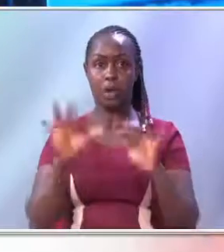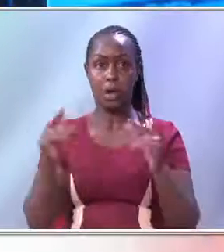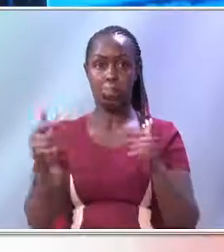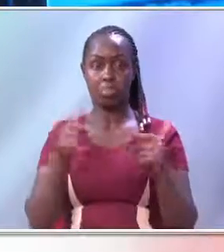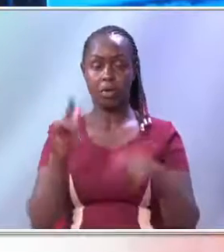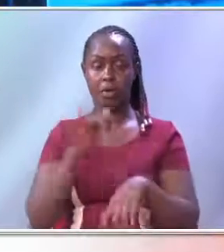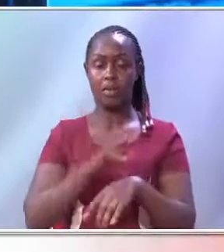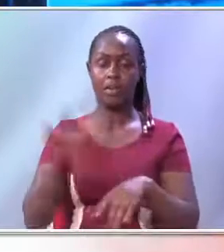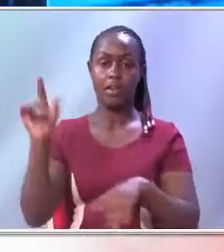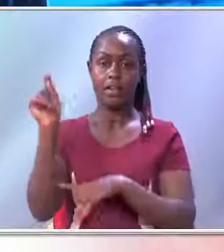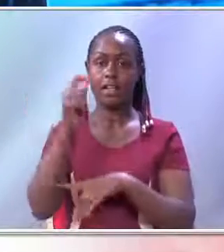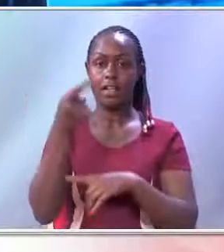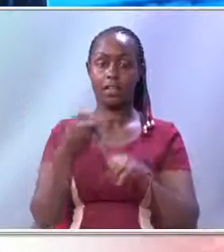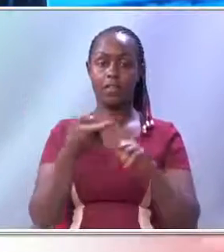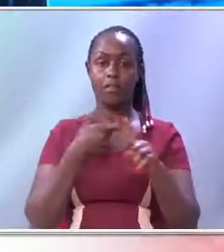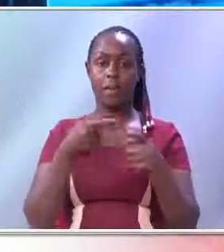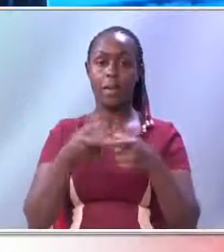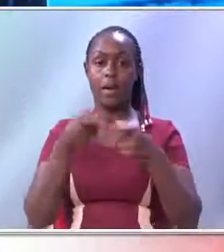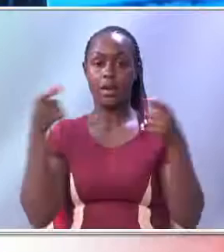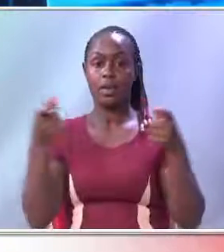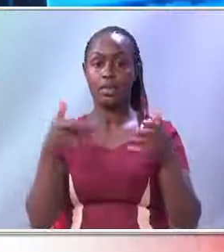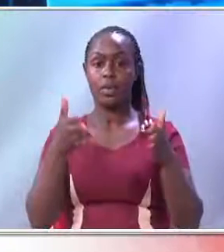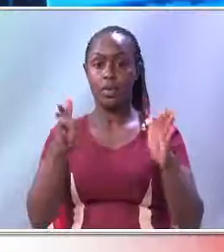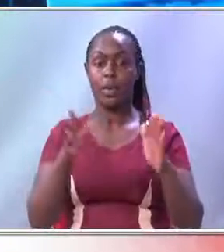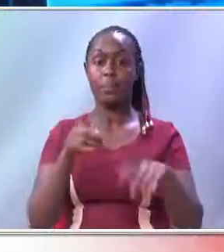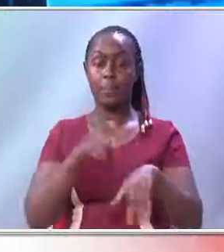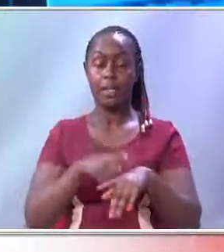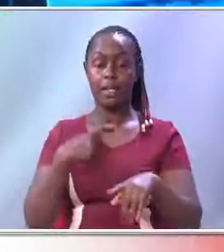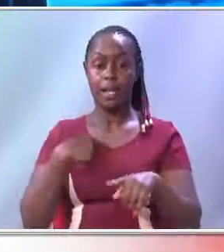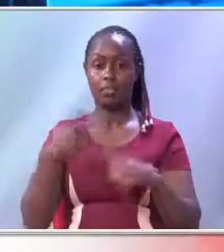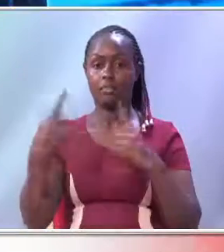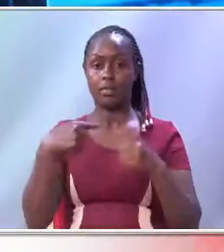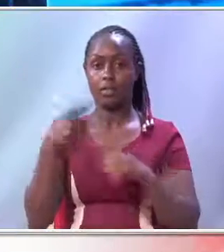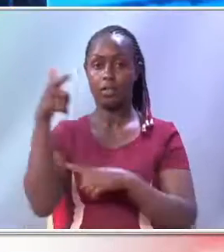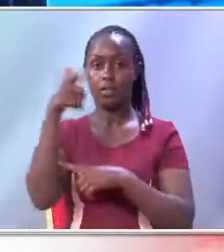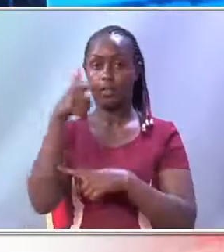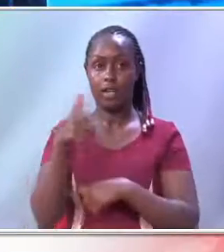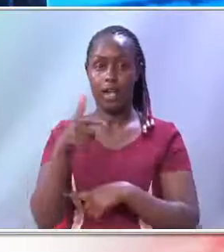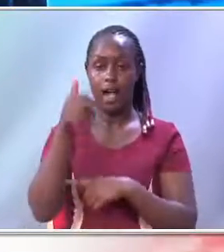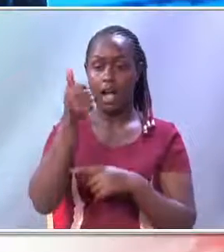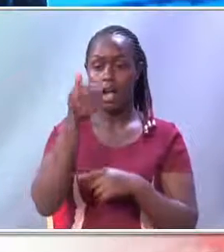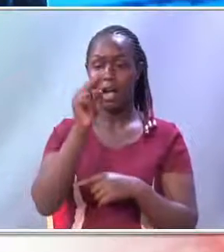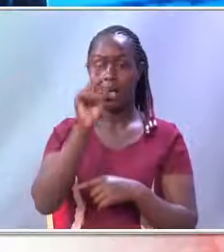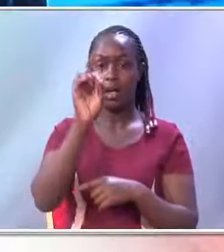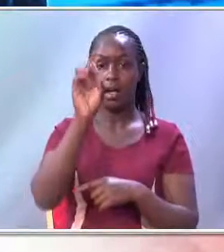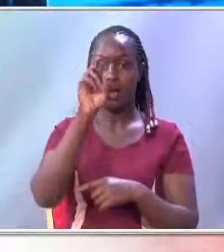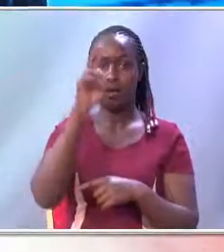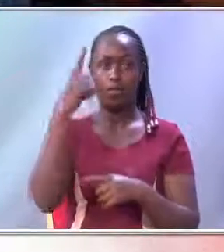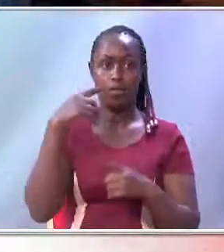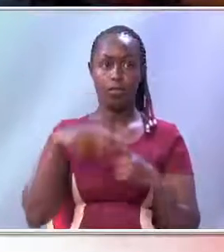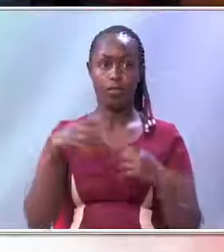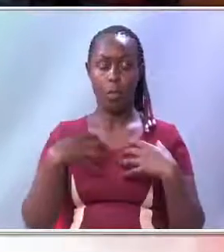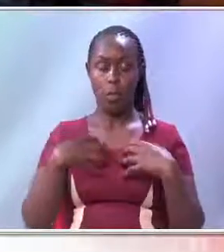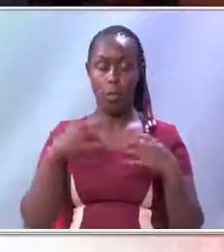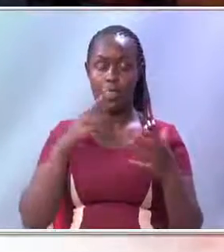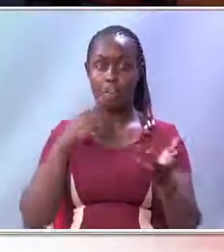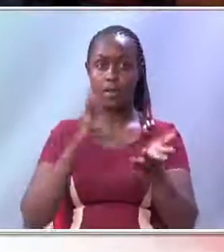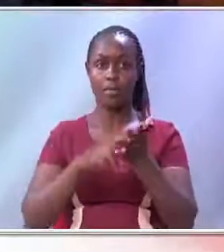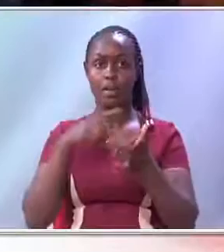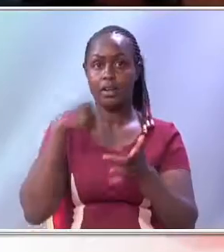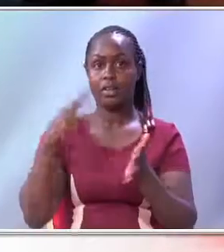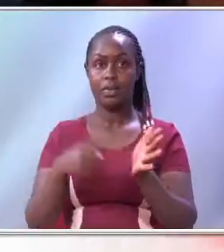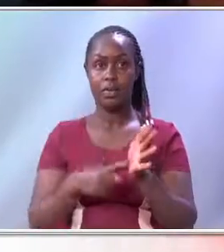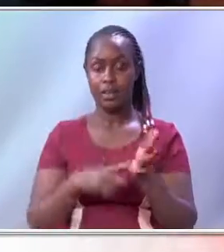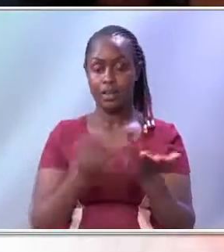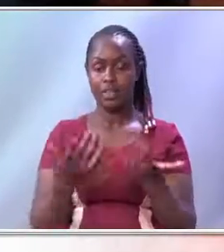from a larger view. Speaking to the press, Andrew Shirley, who is the editor of the Wealth Report, said that Kenya is not